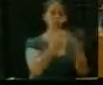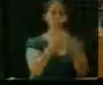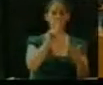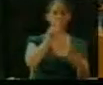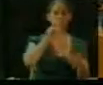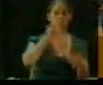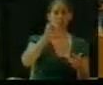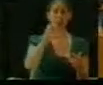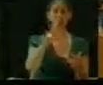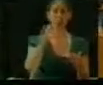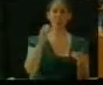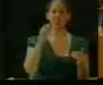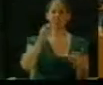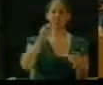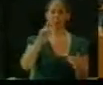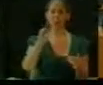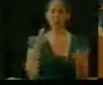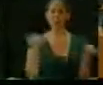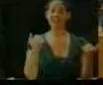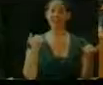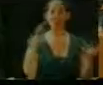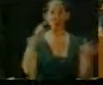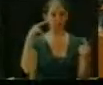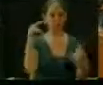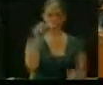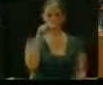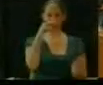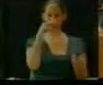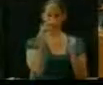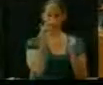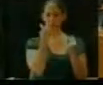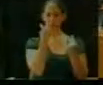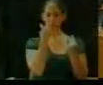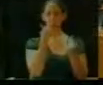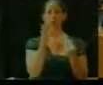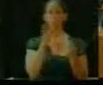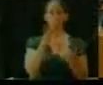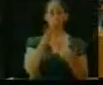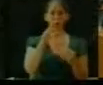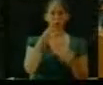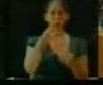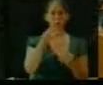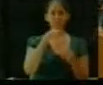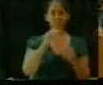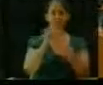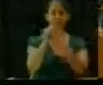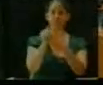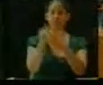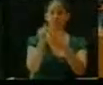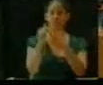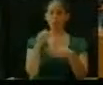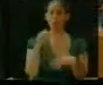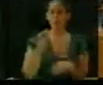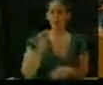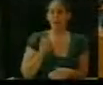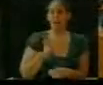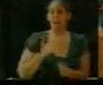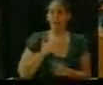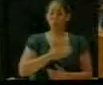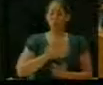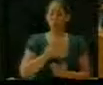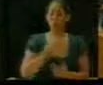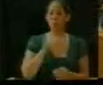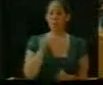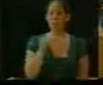all of Knox County is looking at us right now, and I appreciate your leadership, Mr. Hammond, in doing this. Folks, I'll